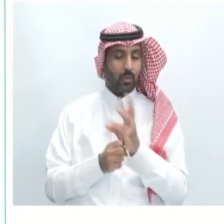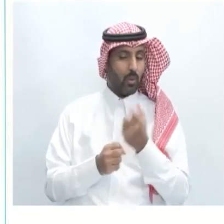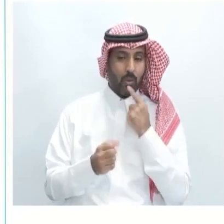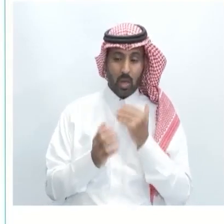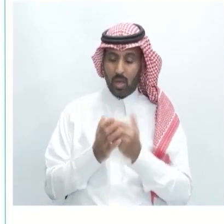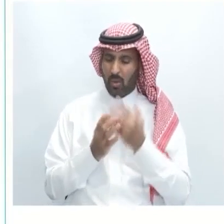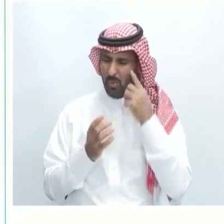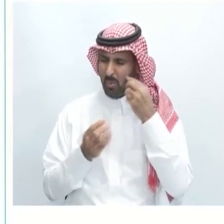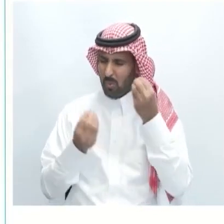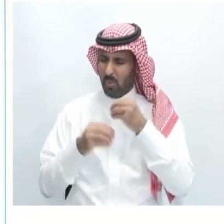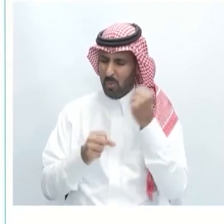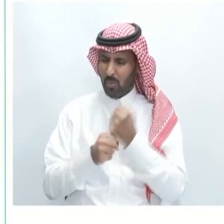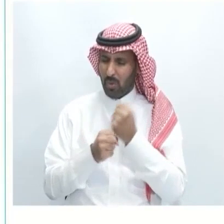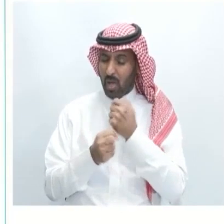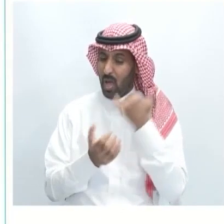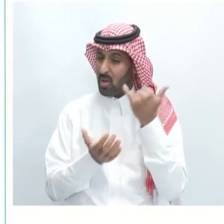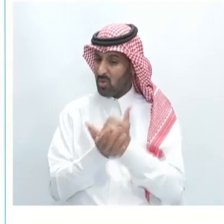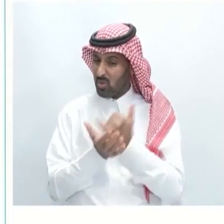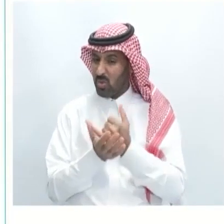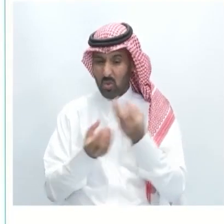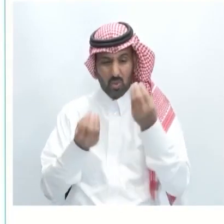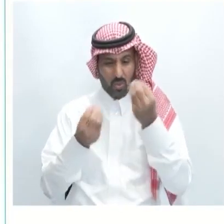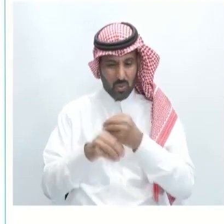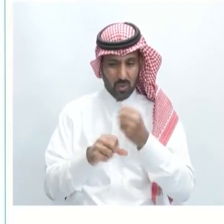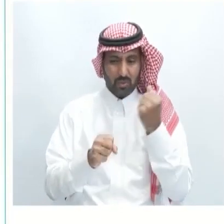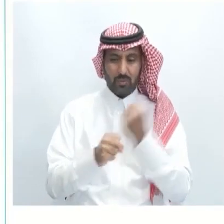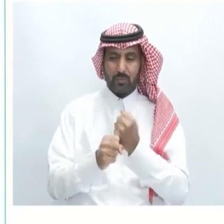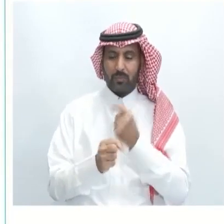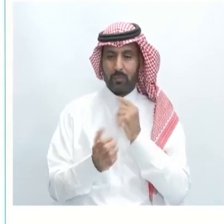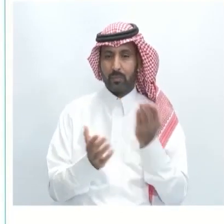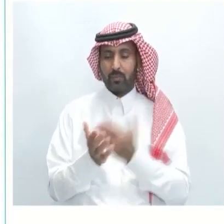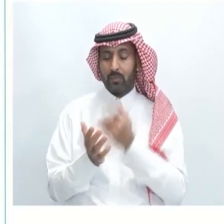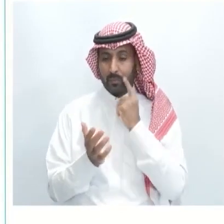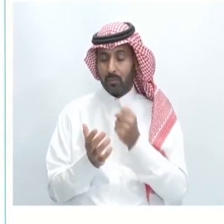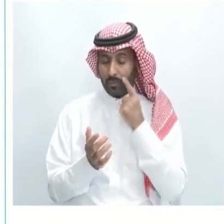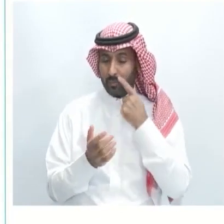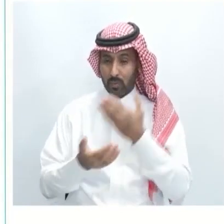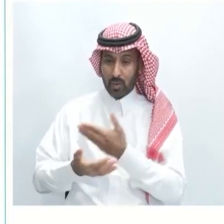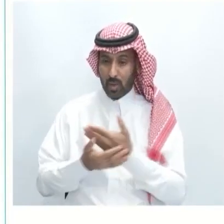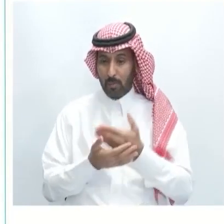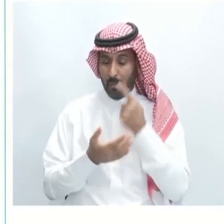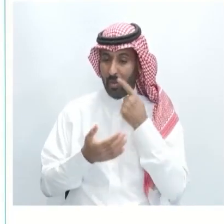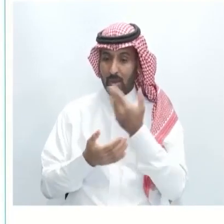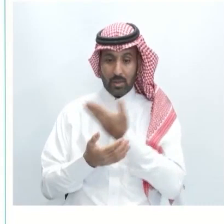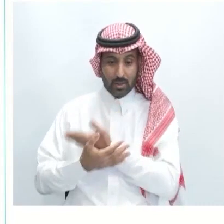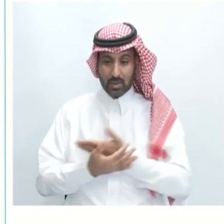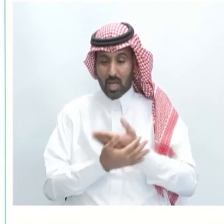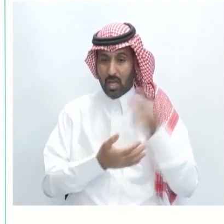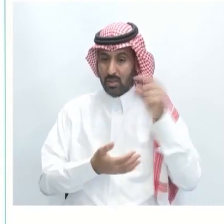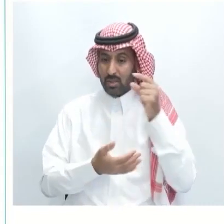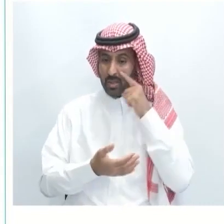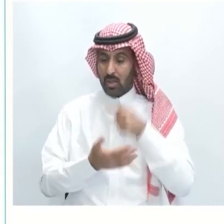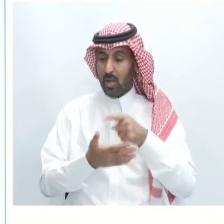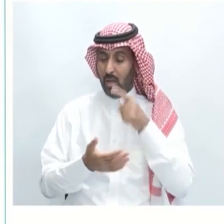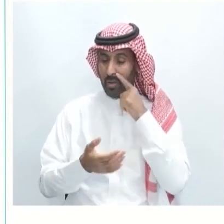high stress and great responsibility involved in these jobs. However, pediatricians, that is children's doctors,